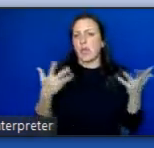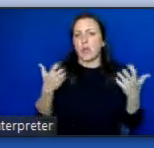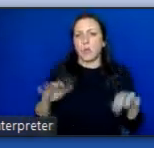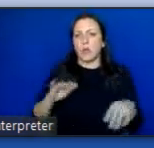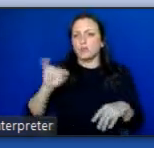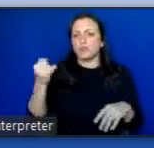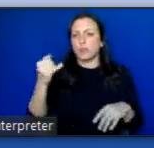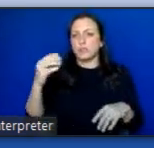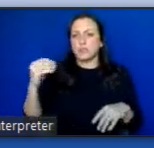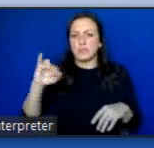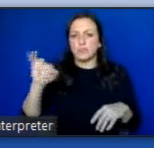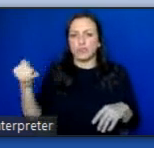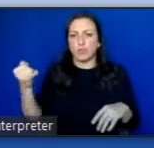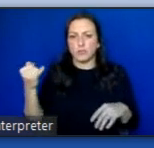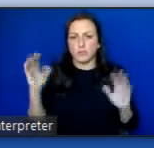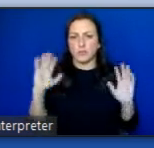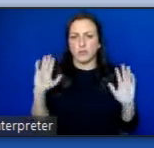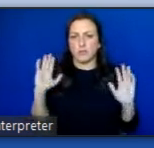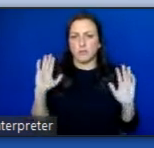Johnson vaccine.